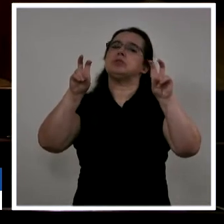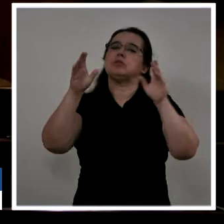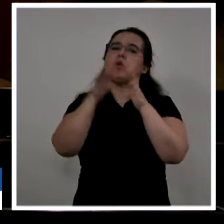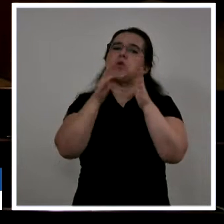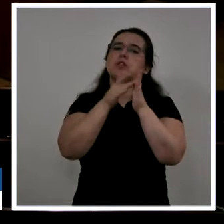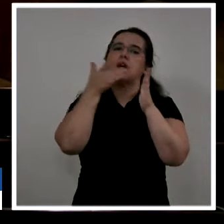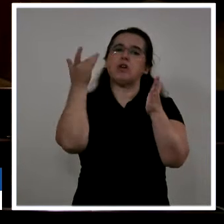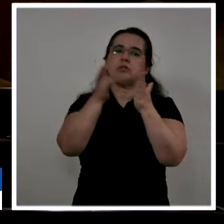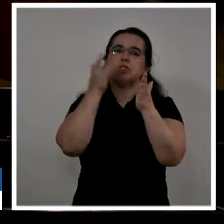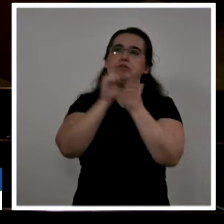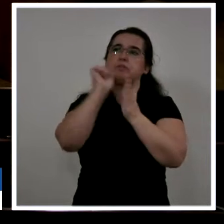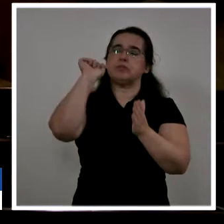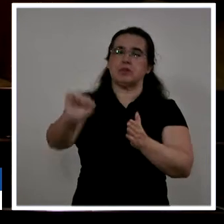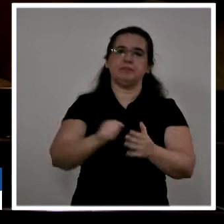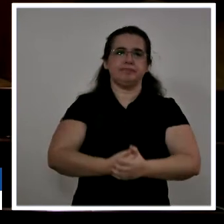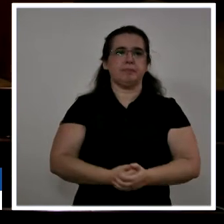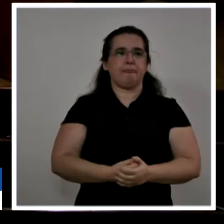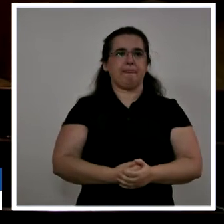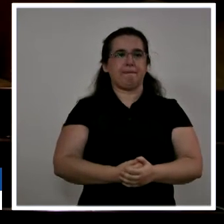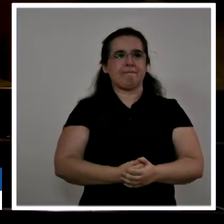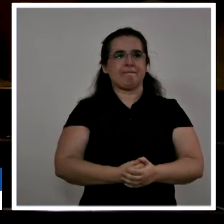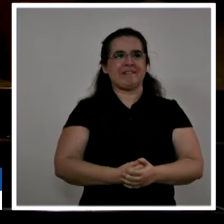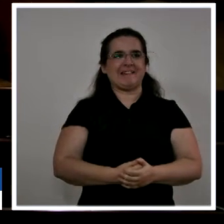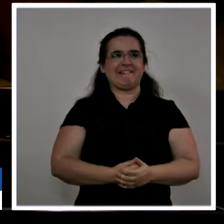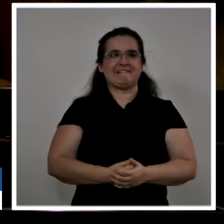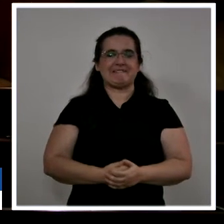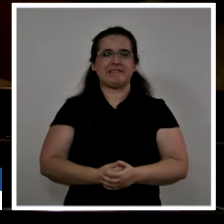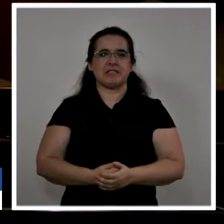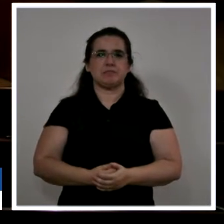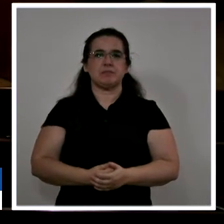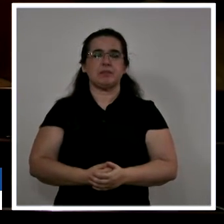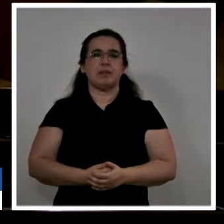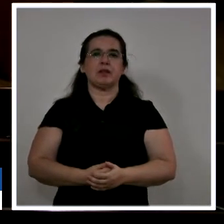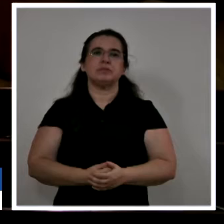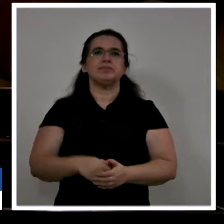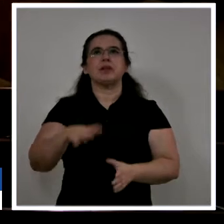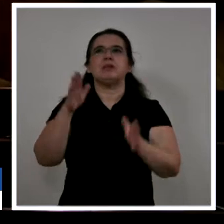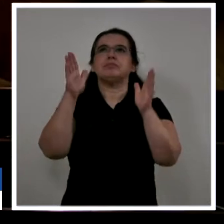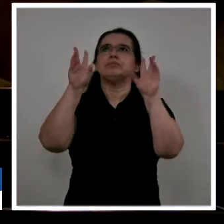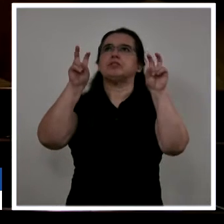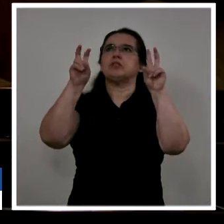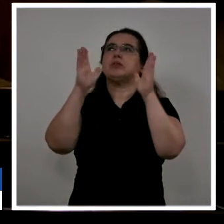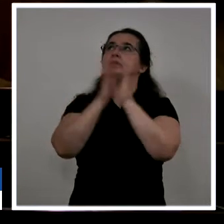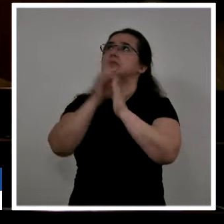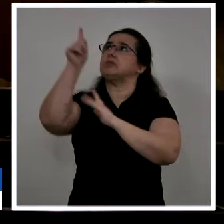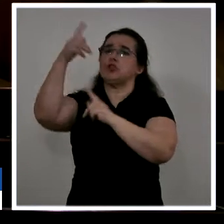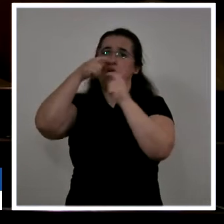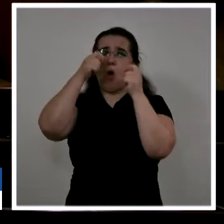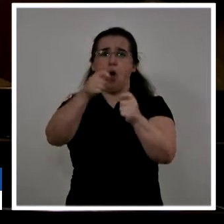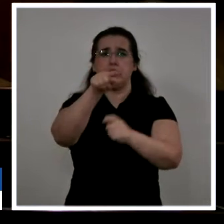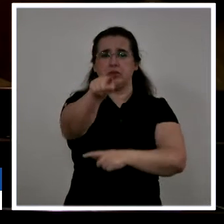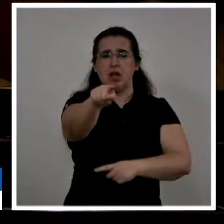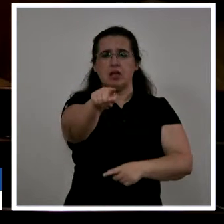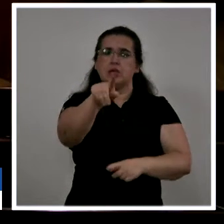é God Hates You, Hate Him Back. O título é alguma coisa como Deus odeia-vos e, portanto, vocês